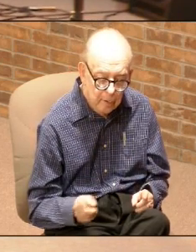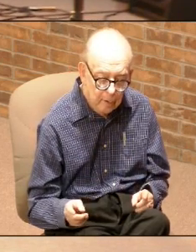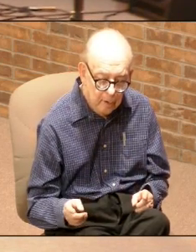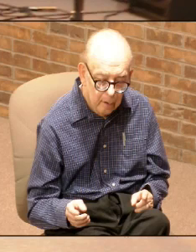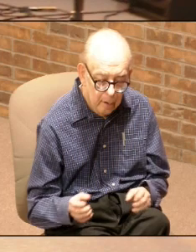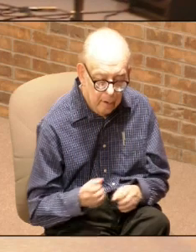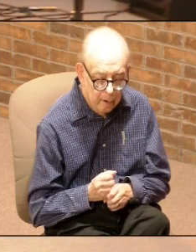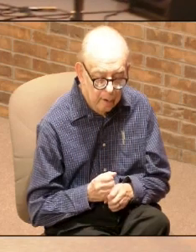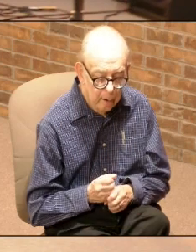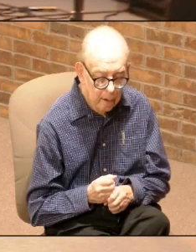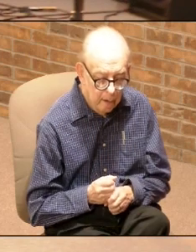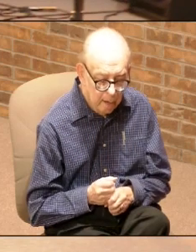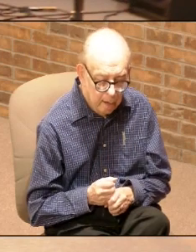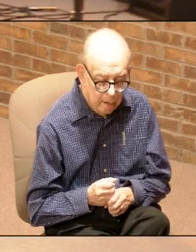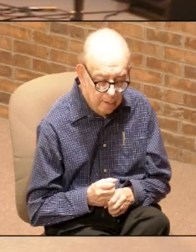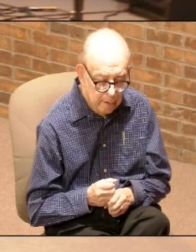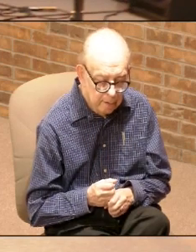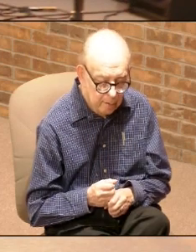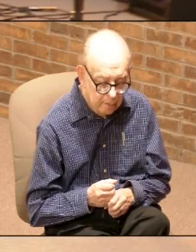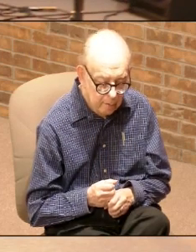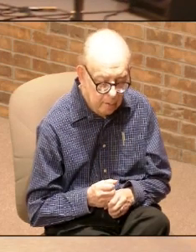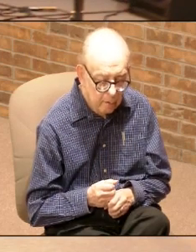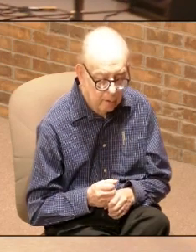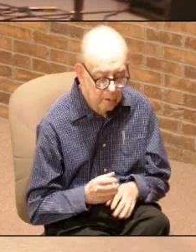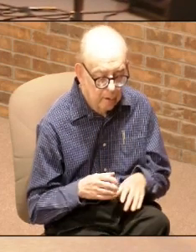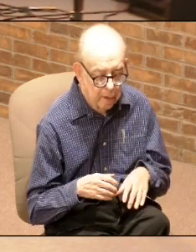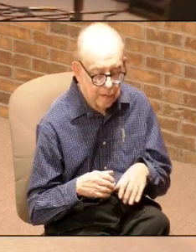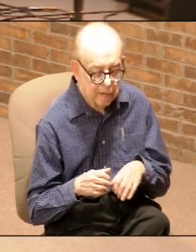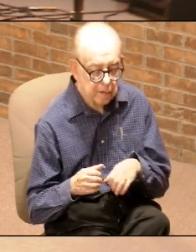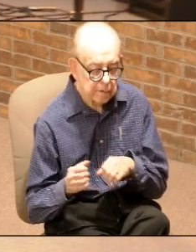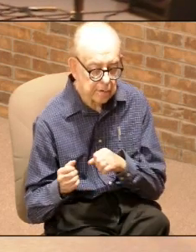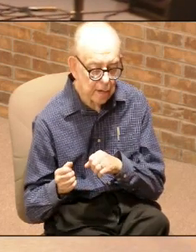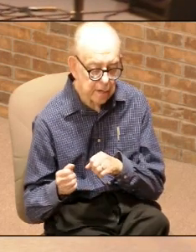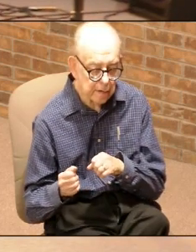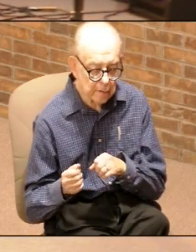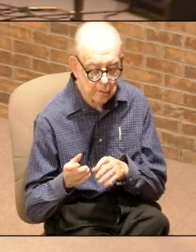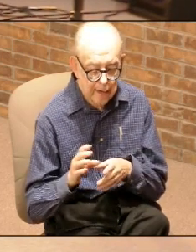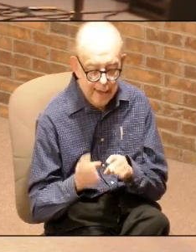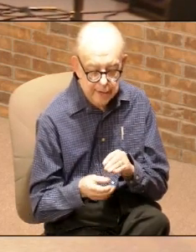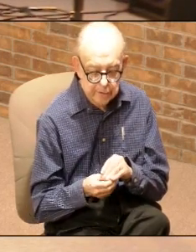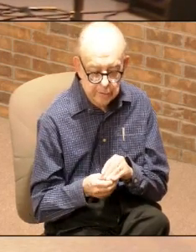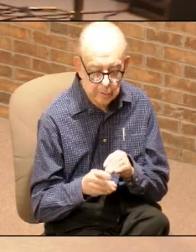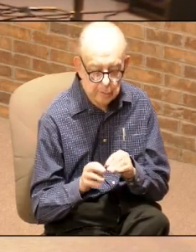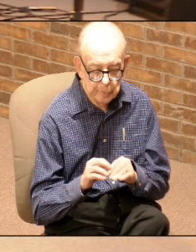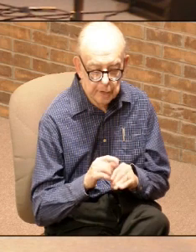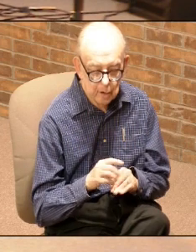they get grafted into the branch.